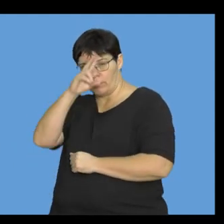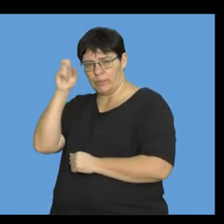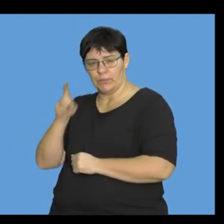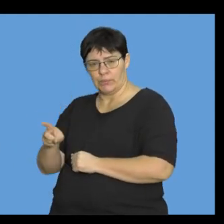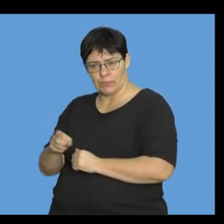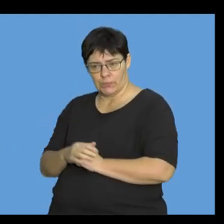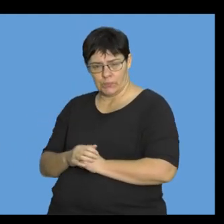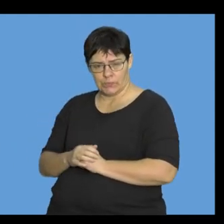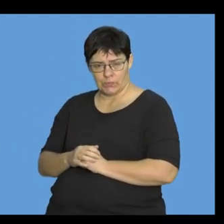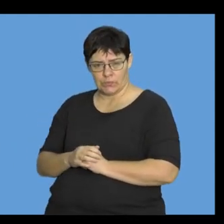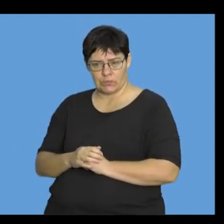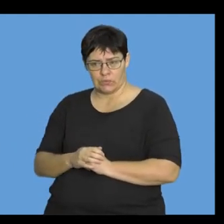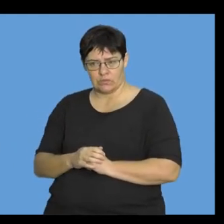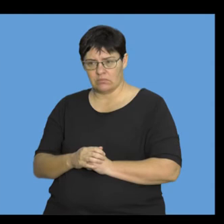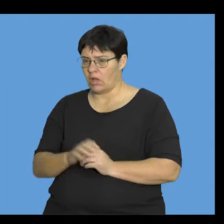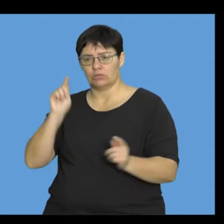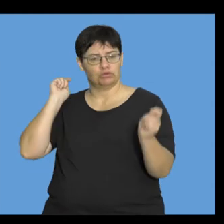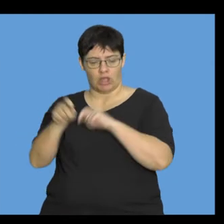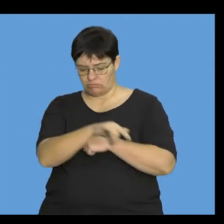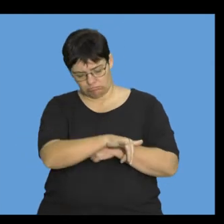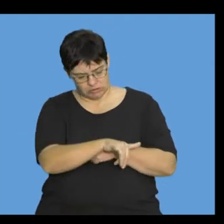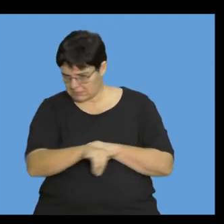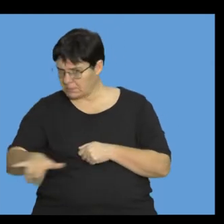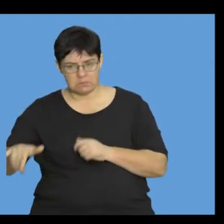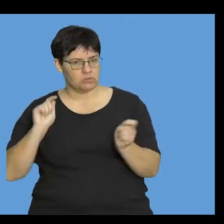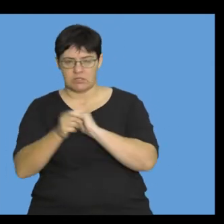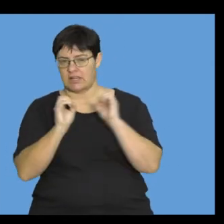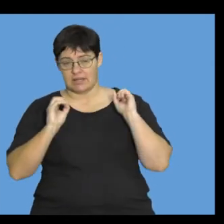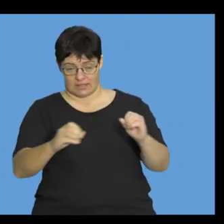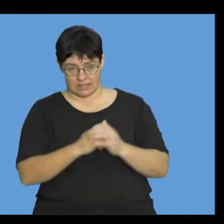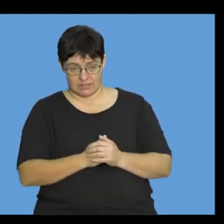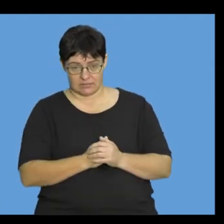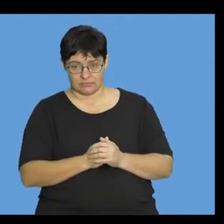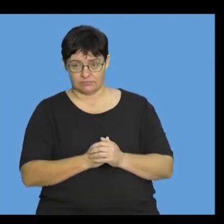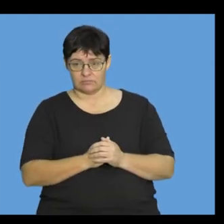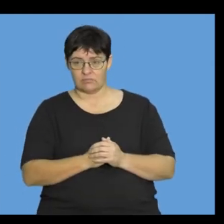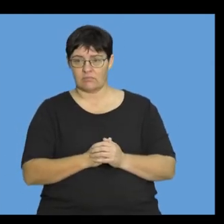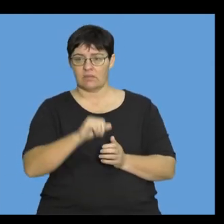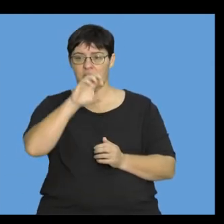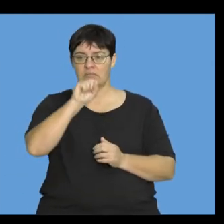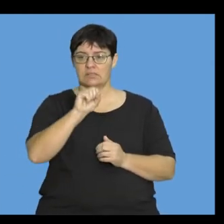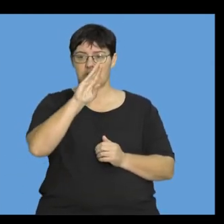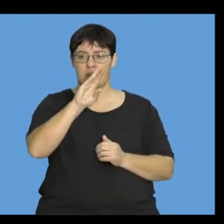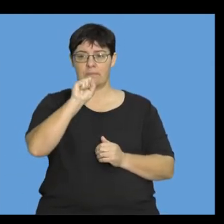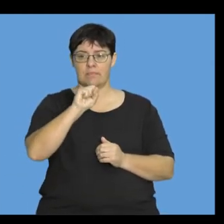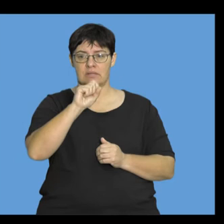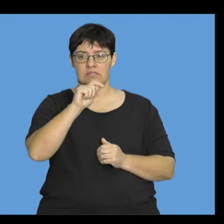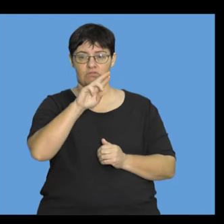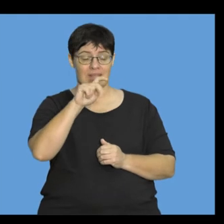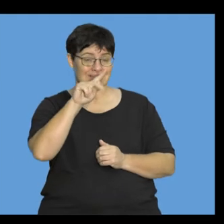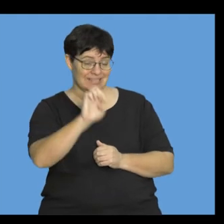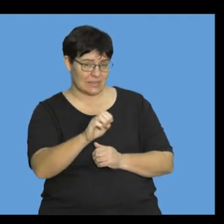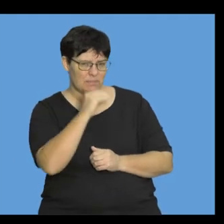blue the whole way through. It's not going to change. Now, what does substrate mean?